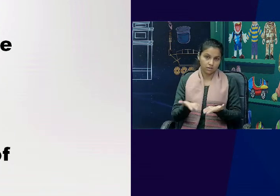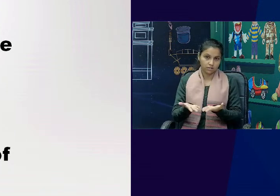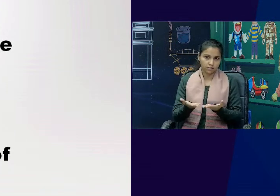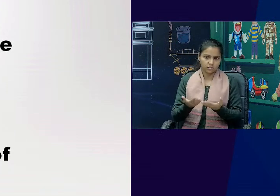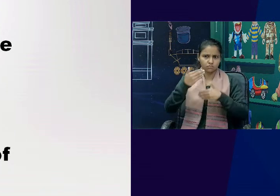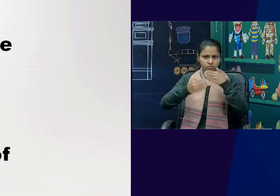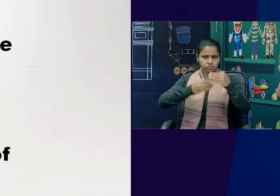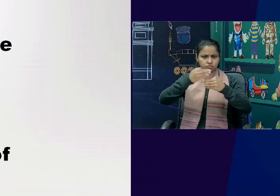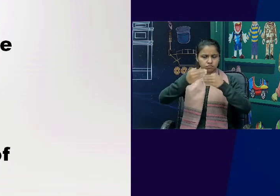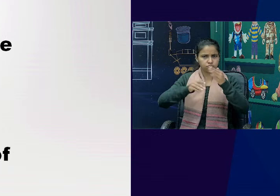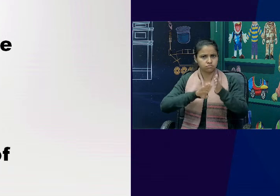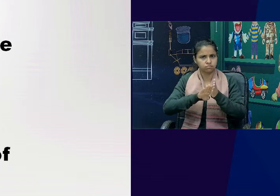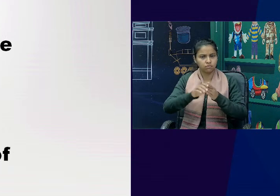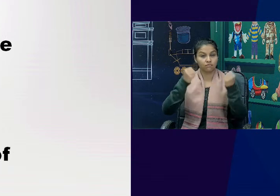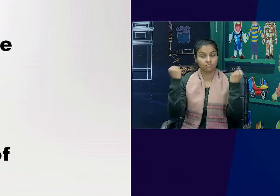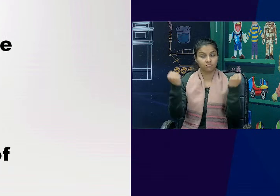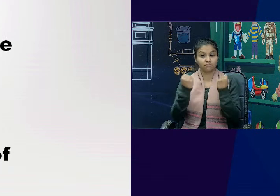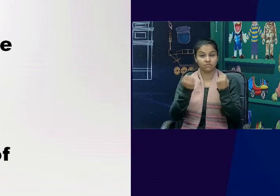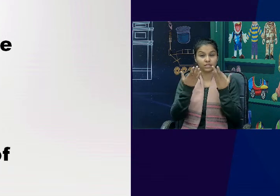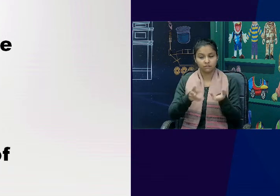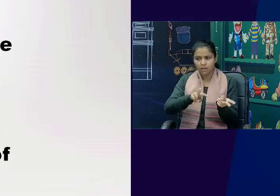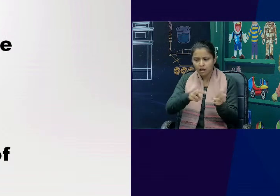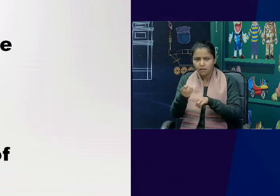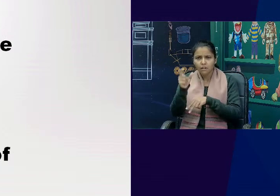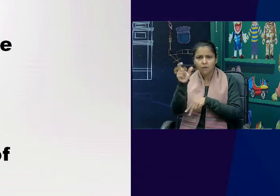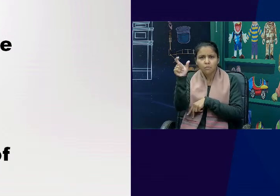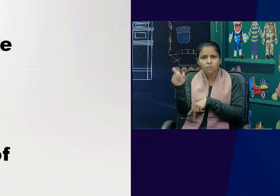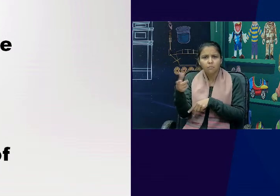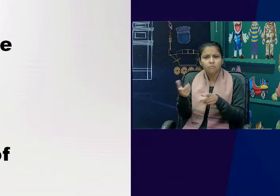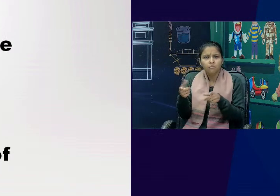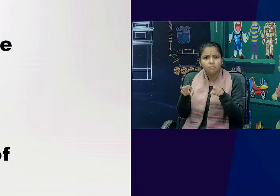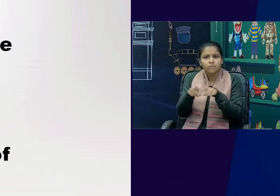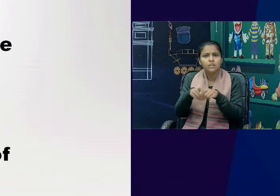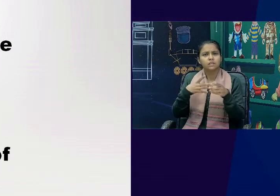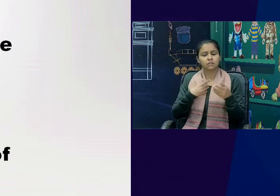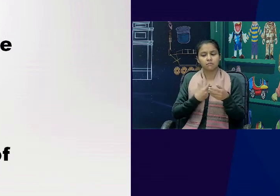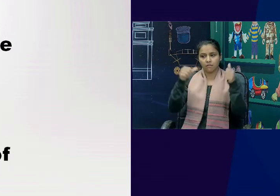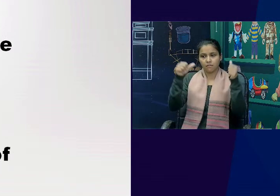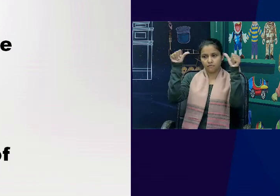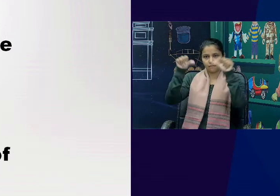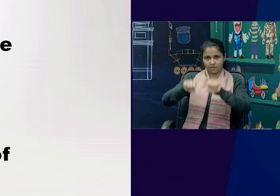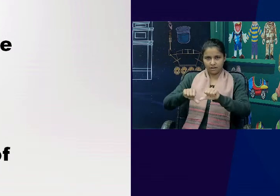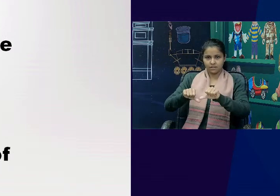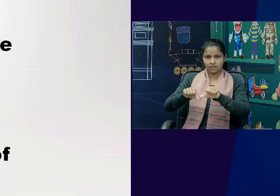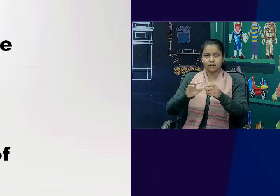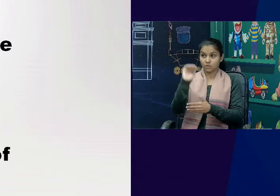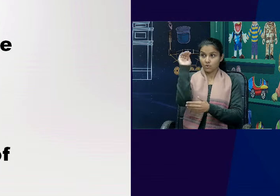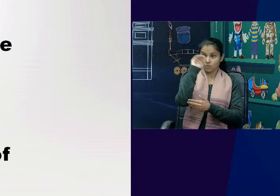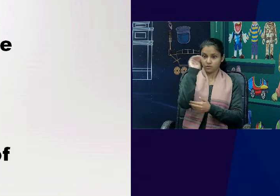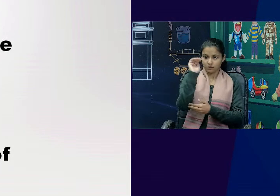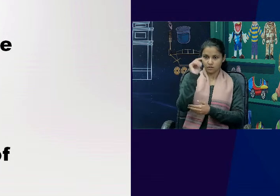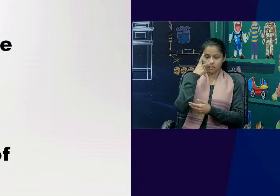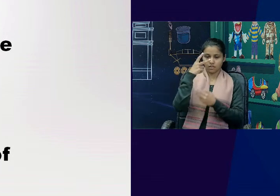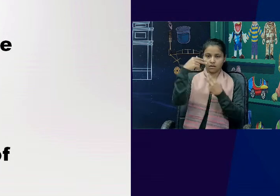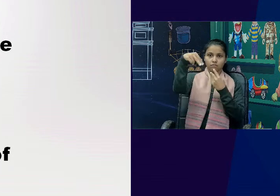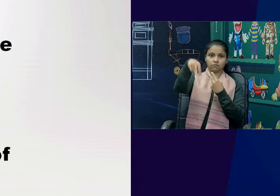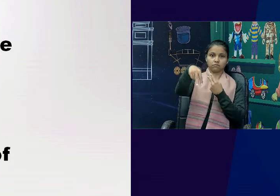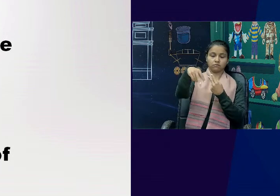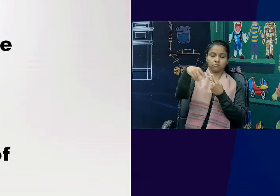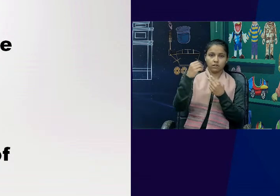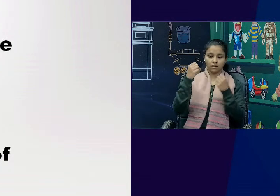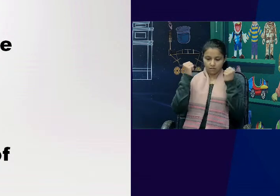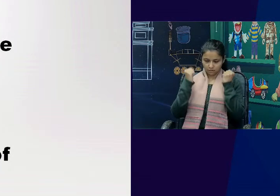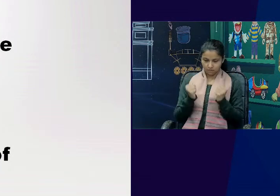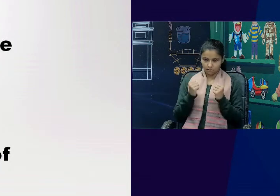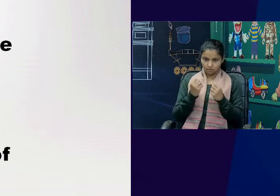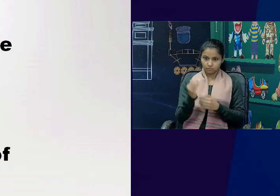continue his hard work, otherwise this will be a failure. The snake coming in front of him and sitting in front